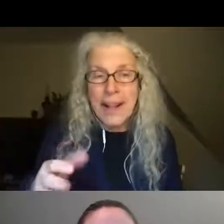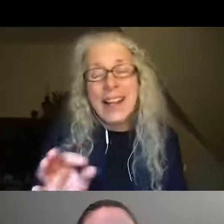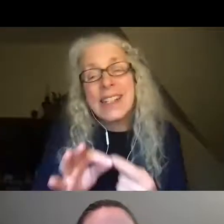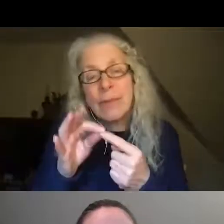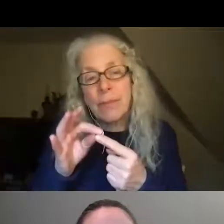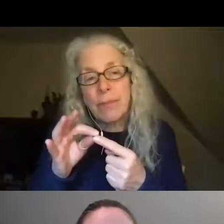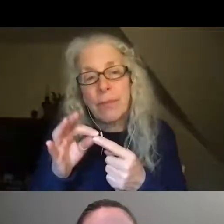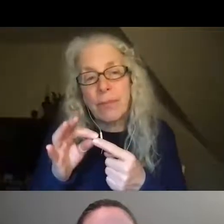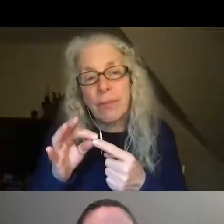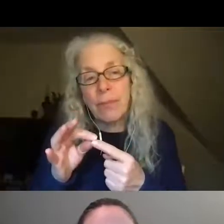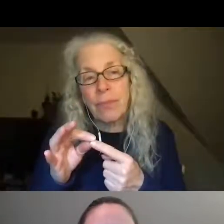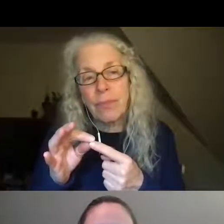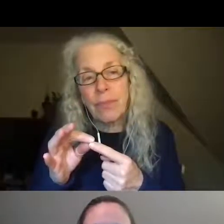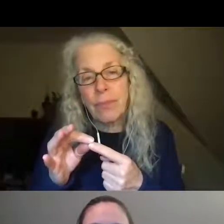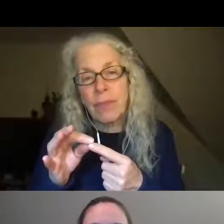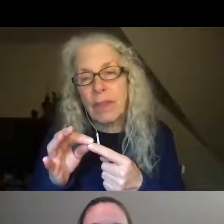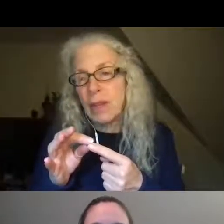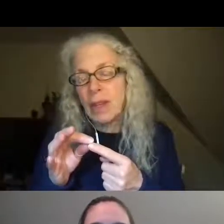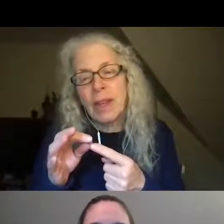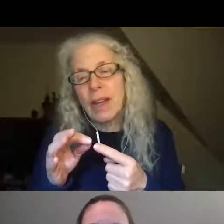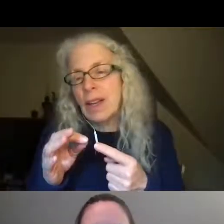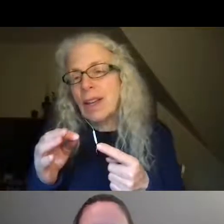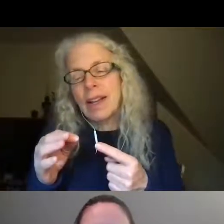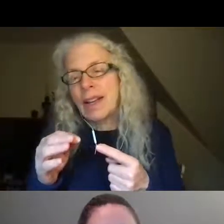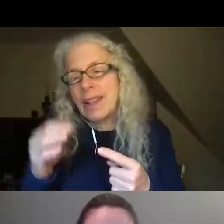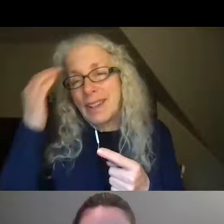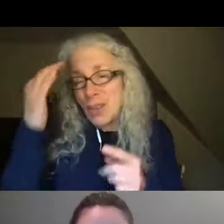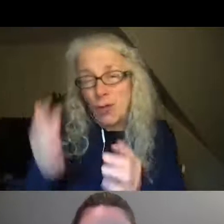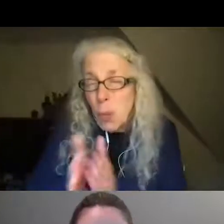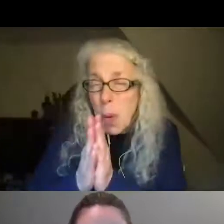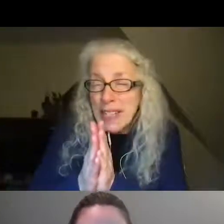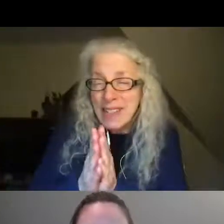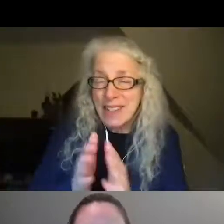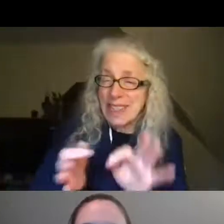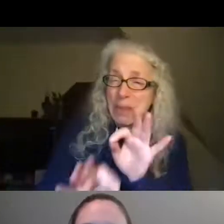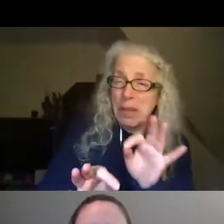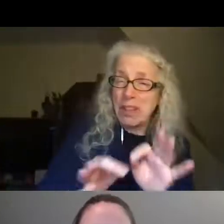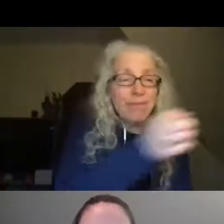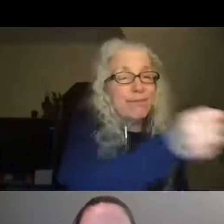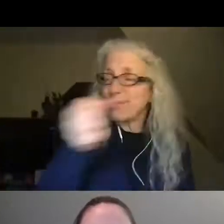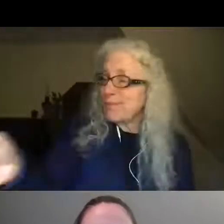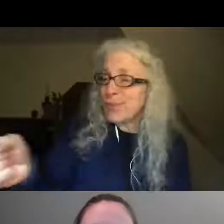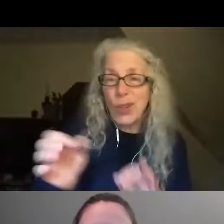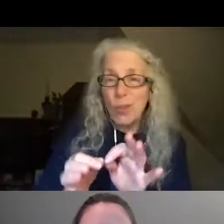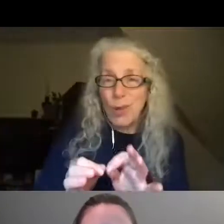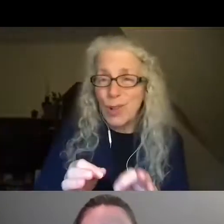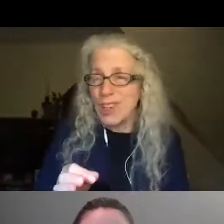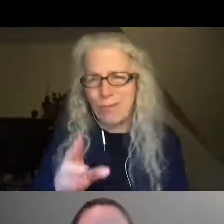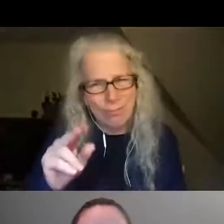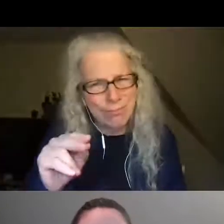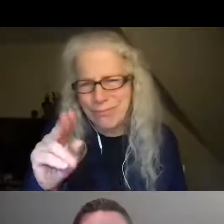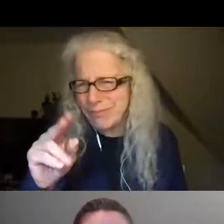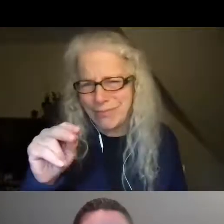when there's so much more than just the request form, request process of it.